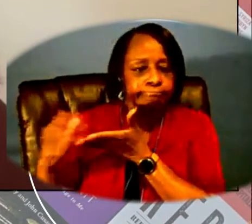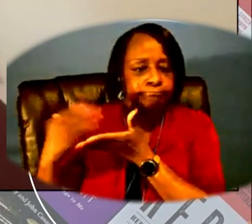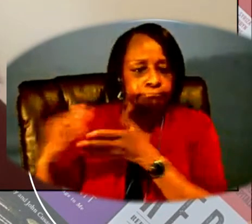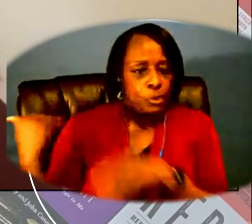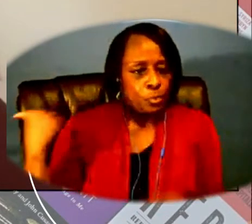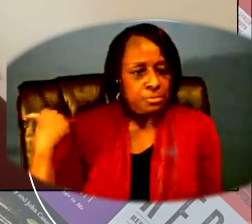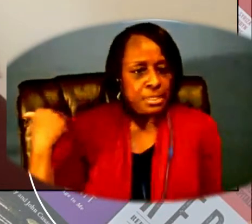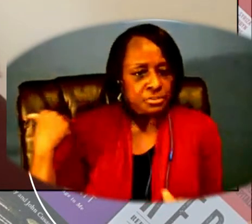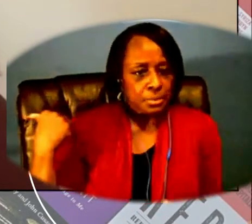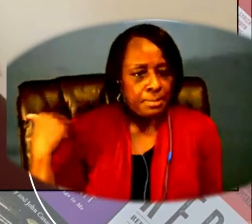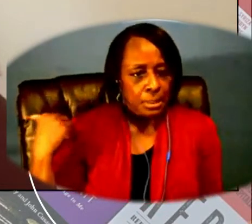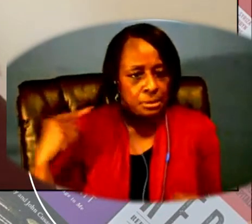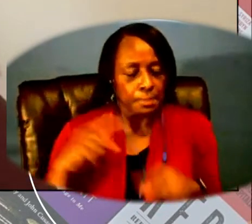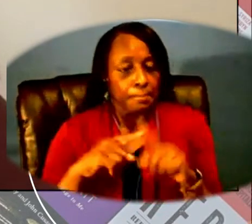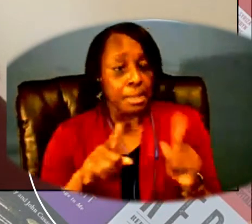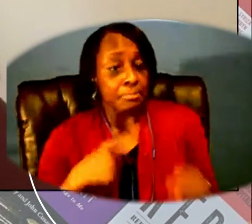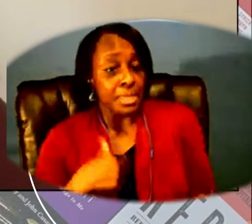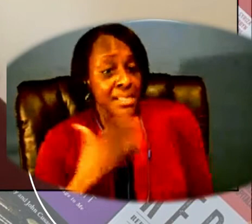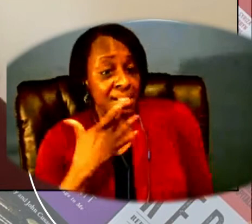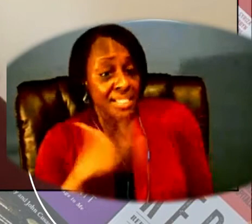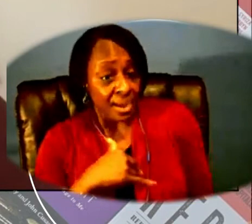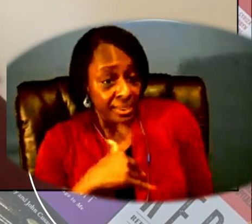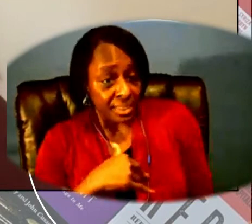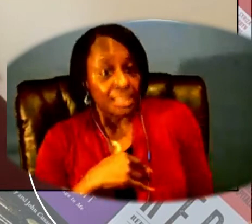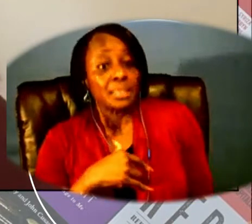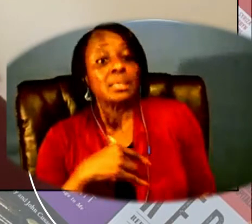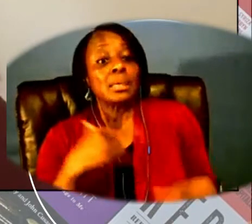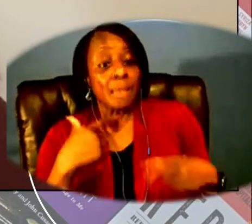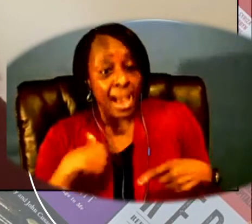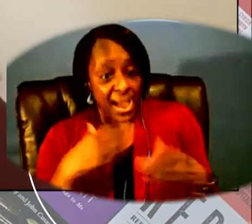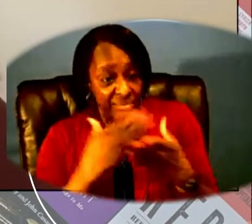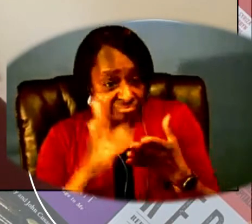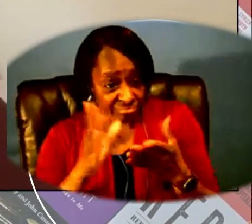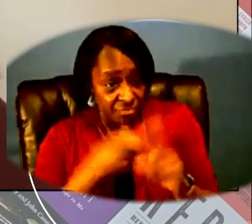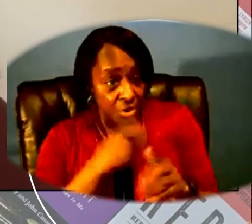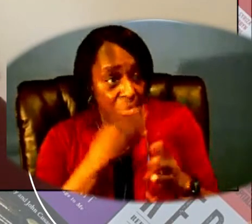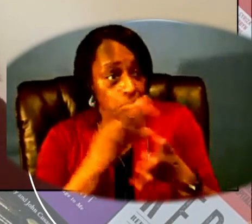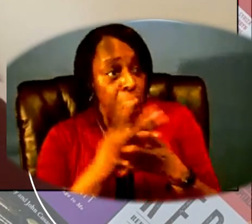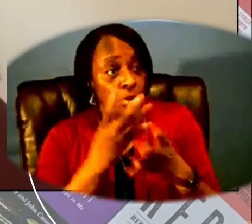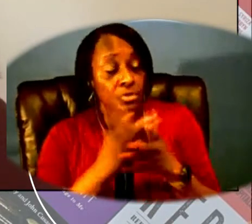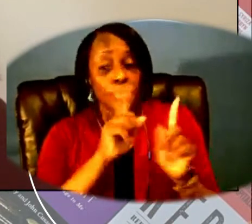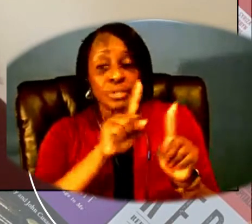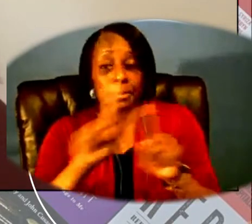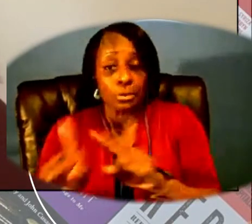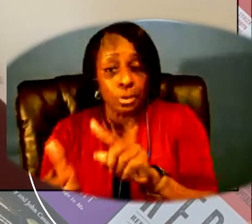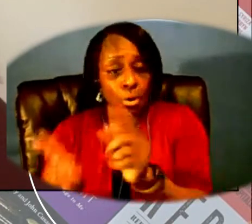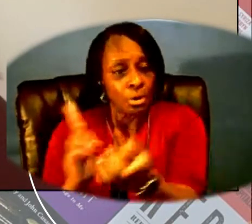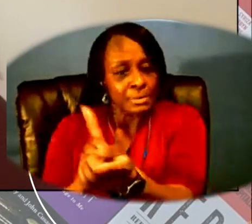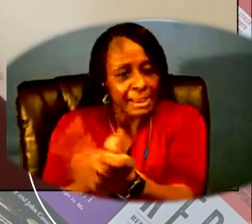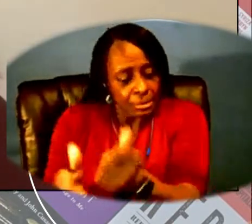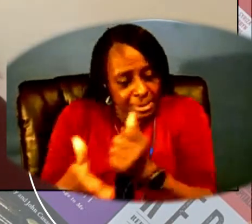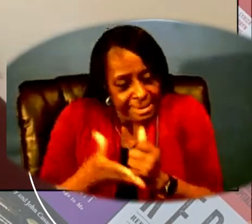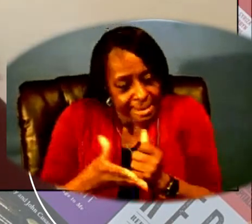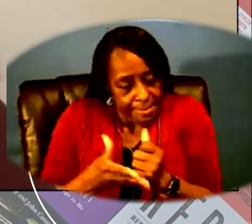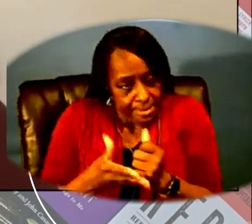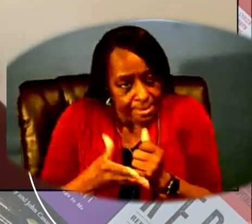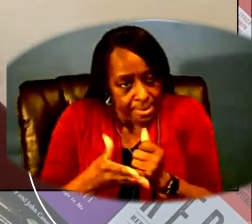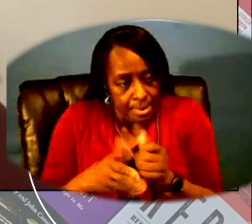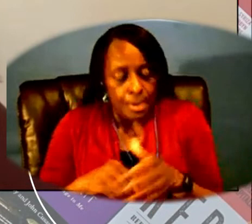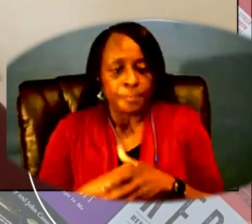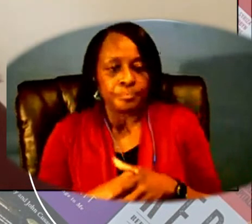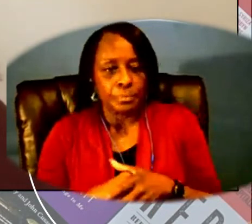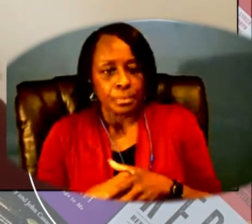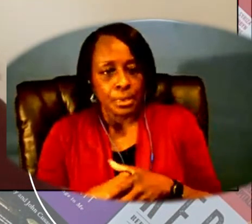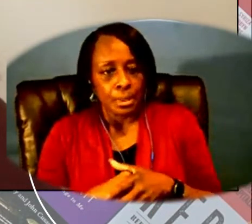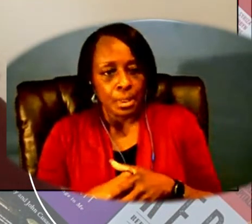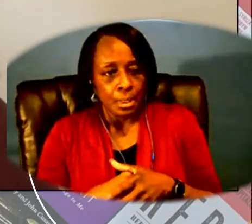to get medical care. But unfortunately, that I'm just a tiny example of all the